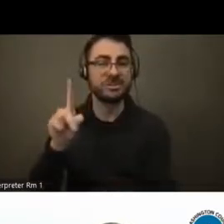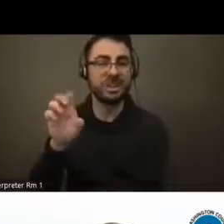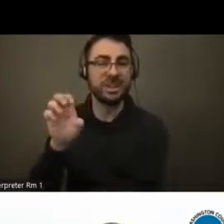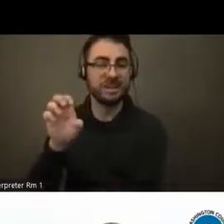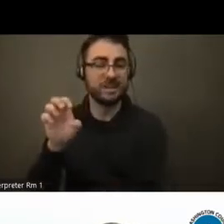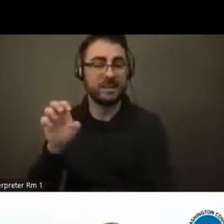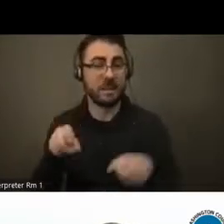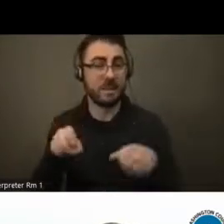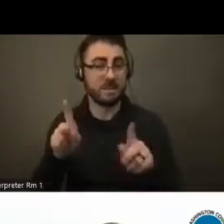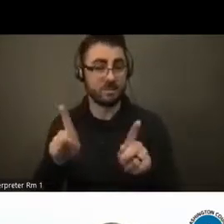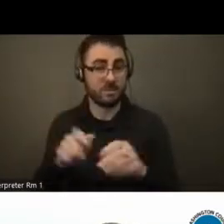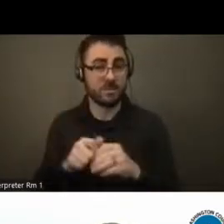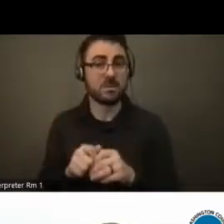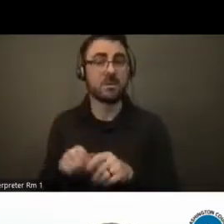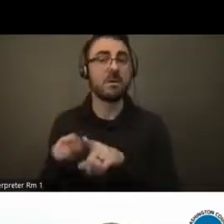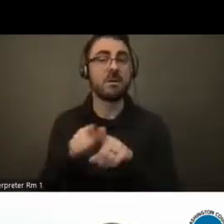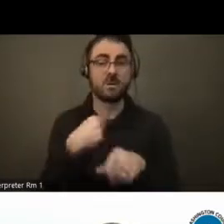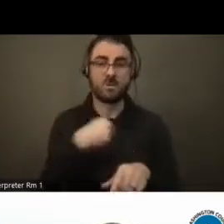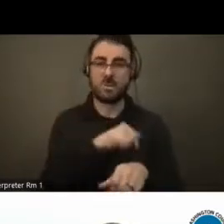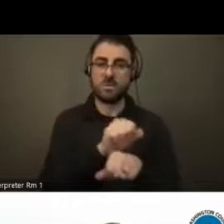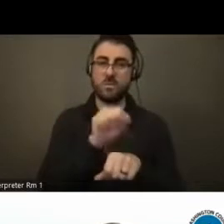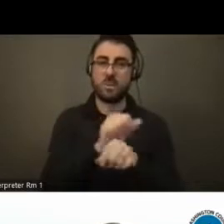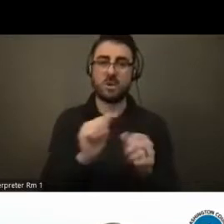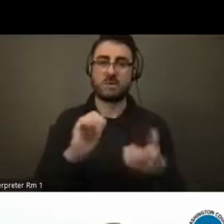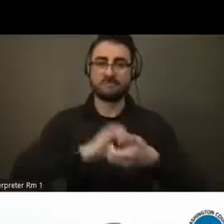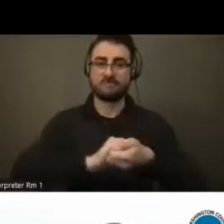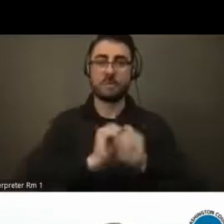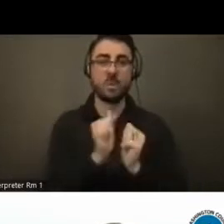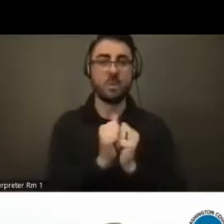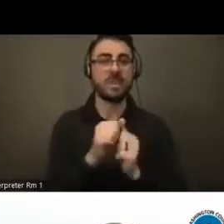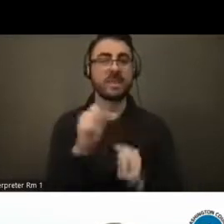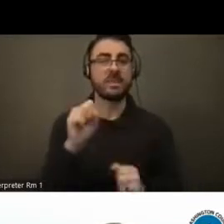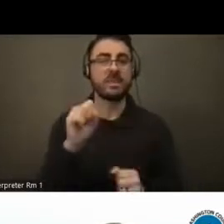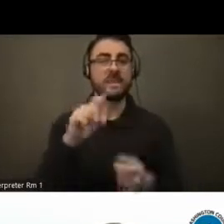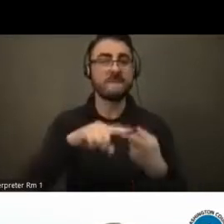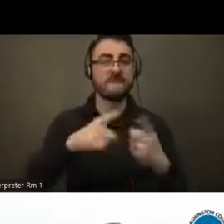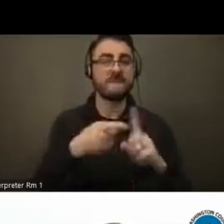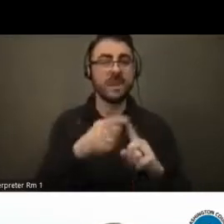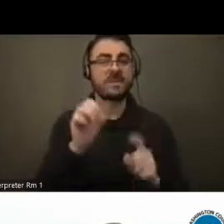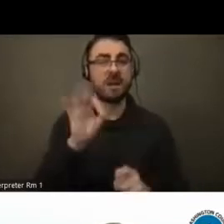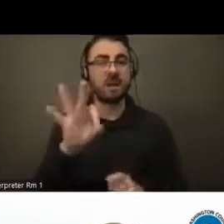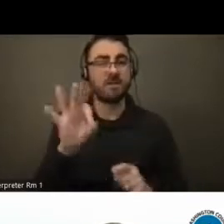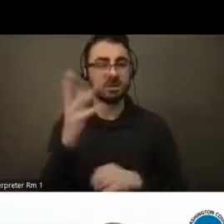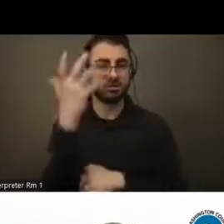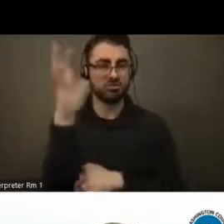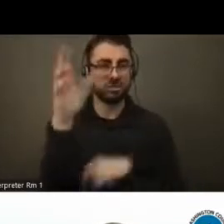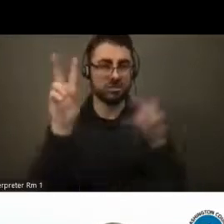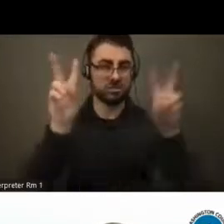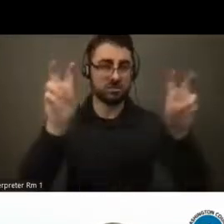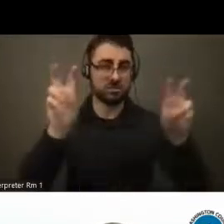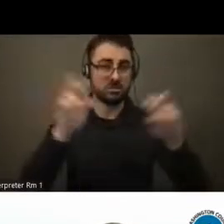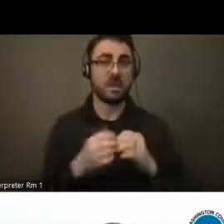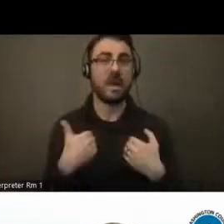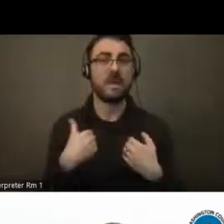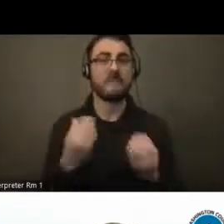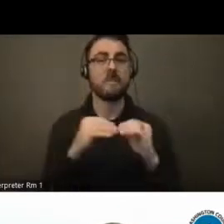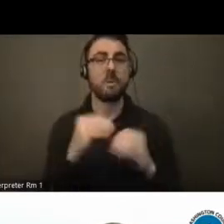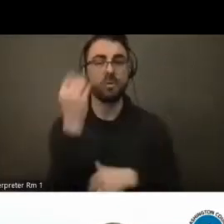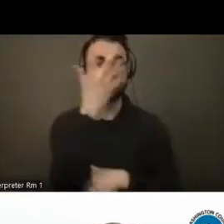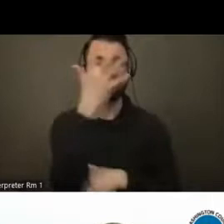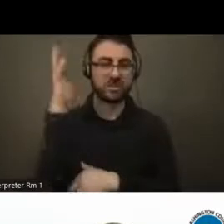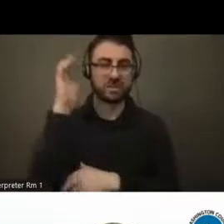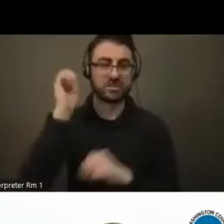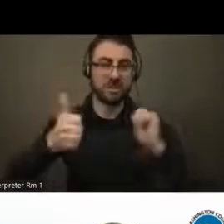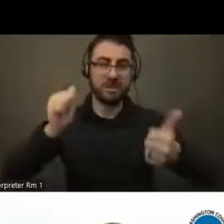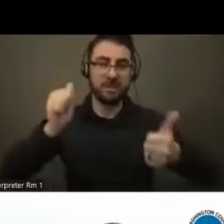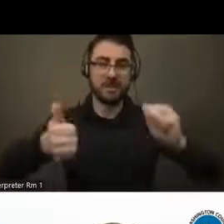work with Friends of Trees, so there are more street trees in people's neighborhoods. We